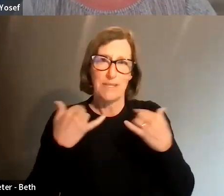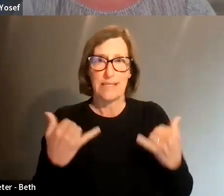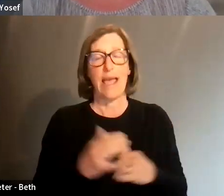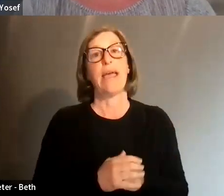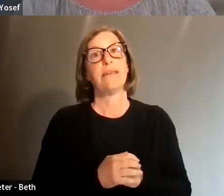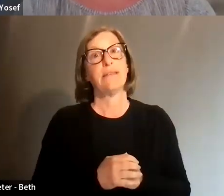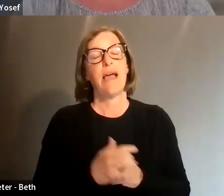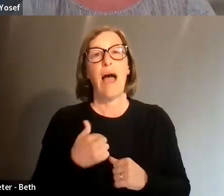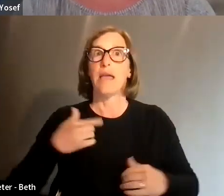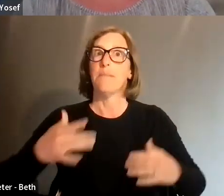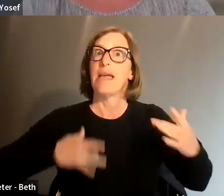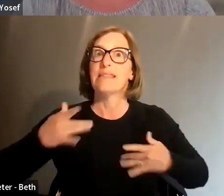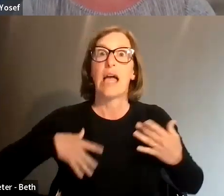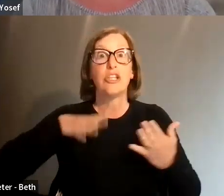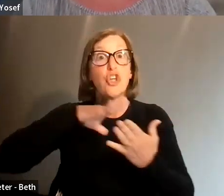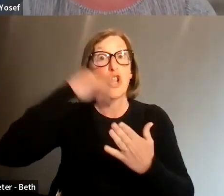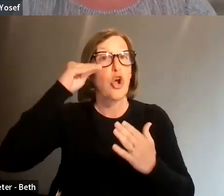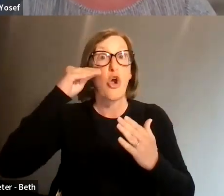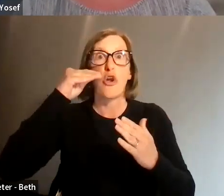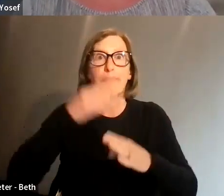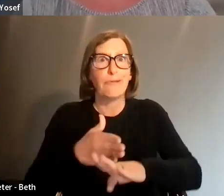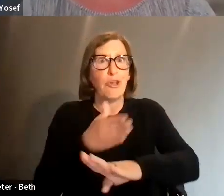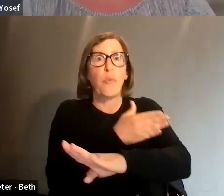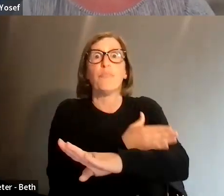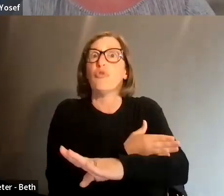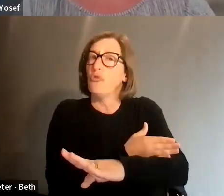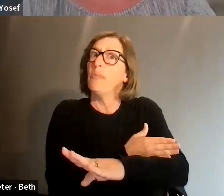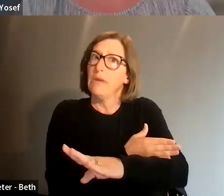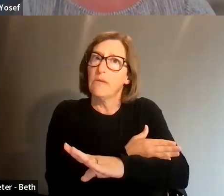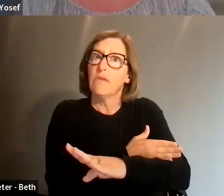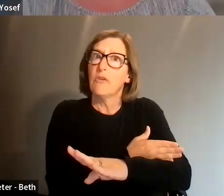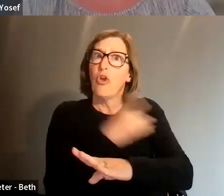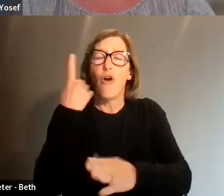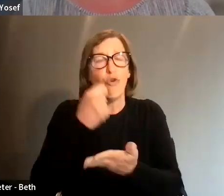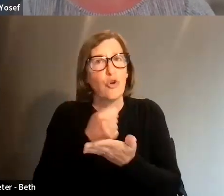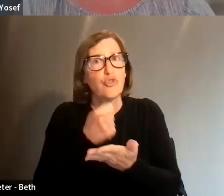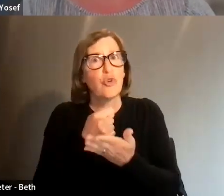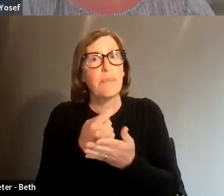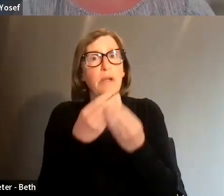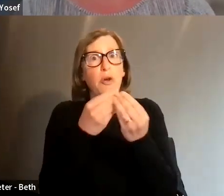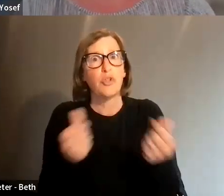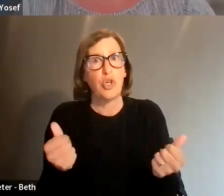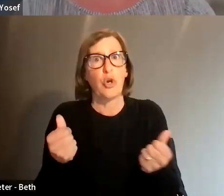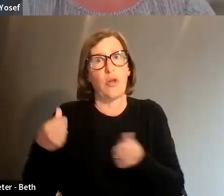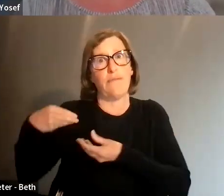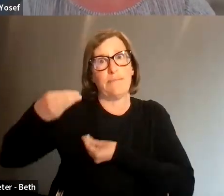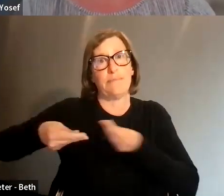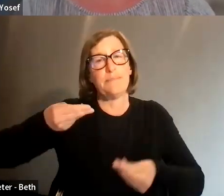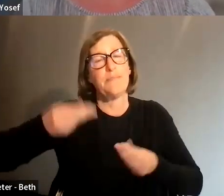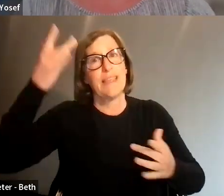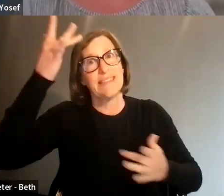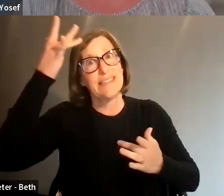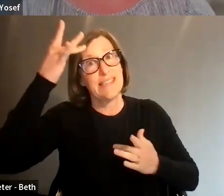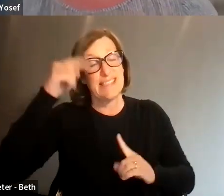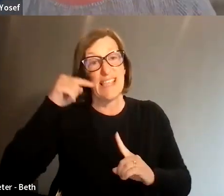I'm so excited to learn about the advances that move us forward for treatments and cures of inherited disease. Forums like this